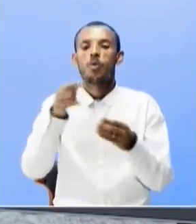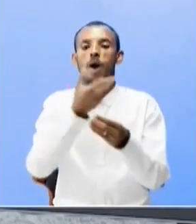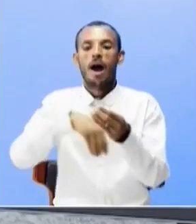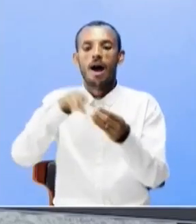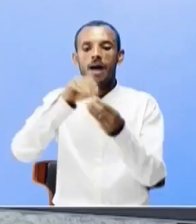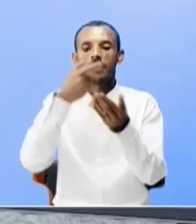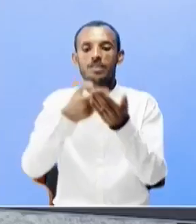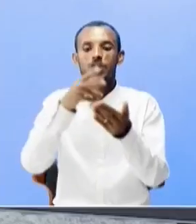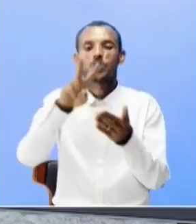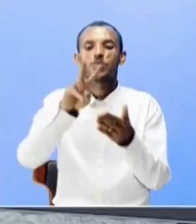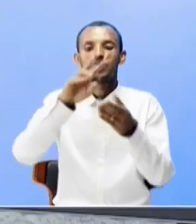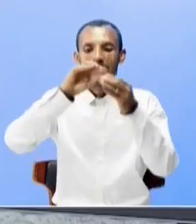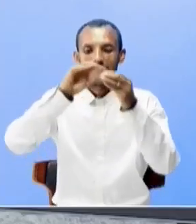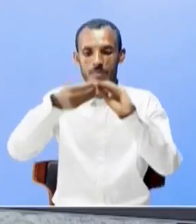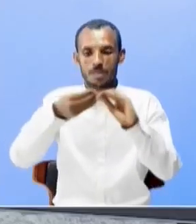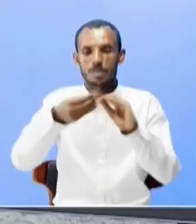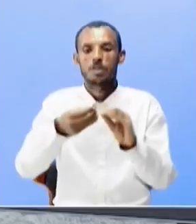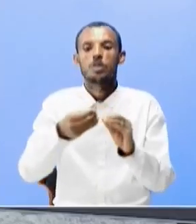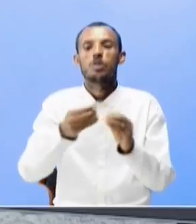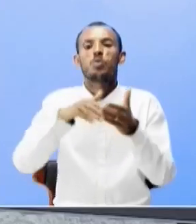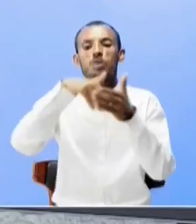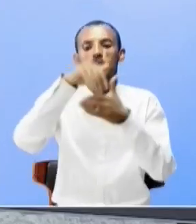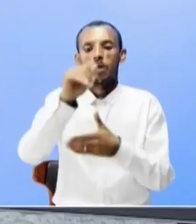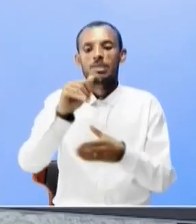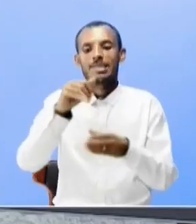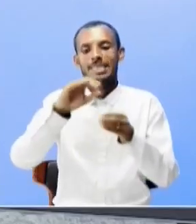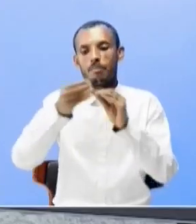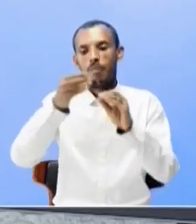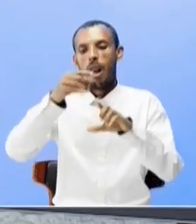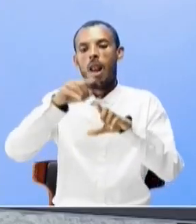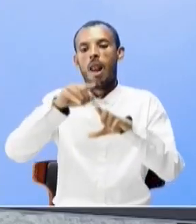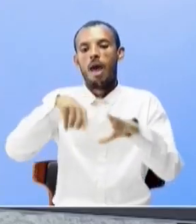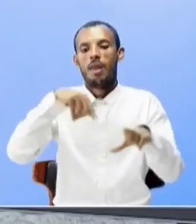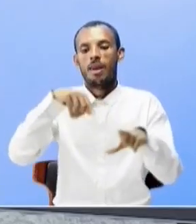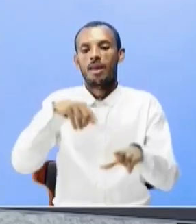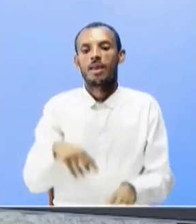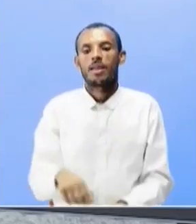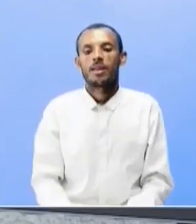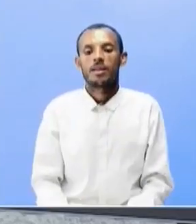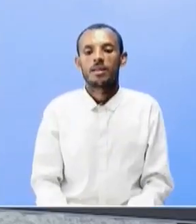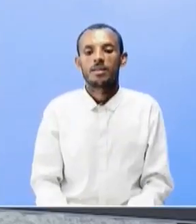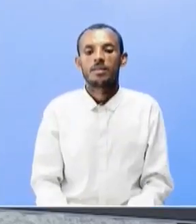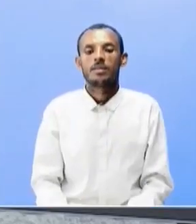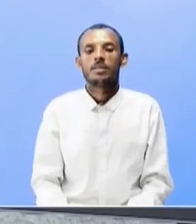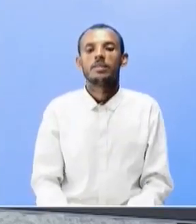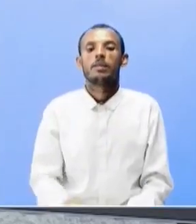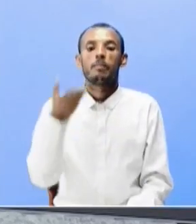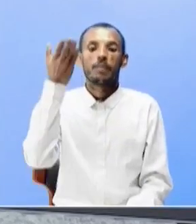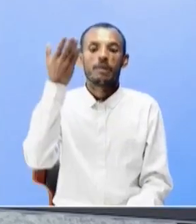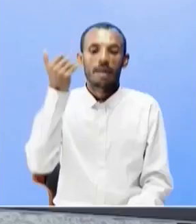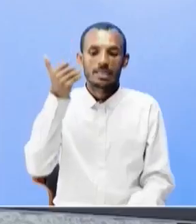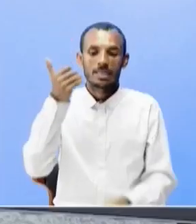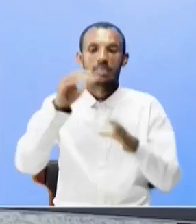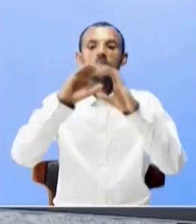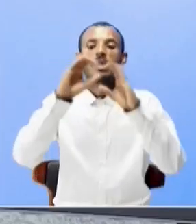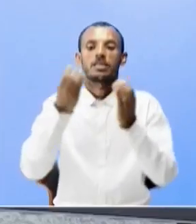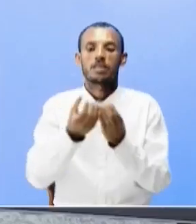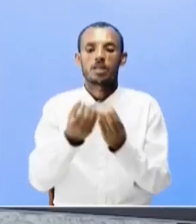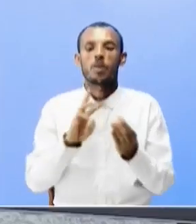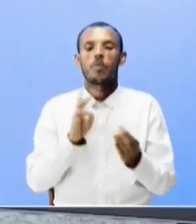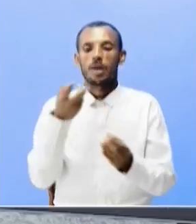numbers without using a number line? Look, in previous section, we have